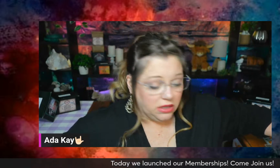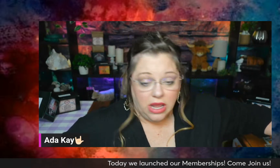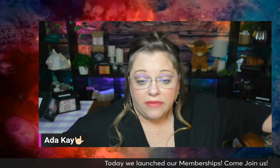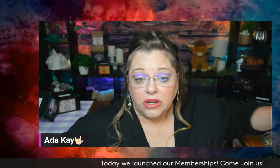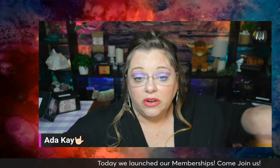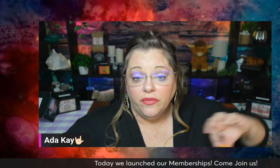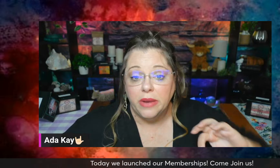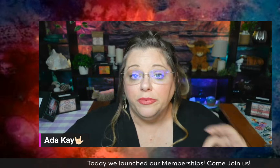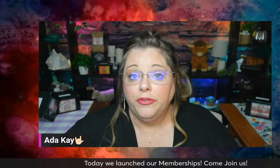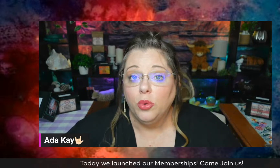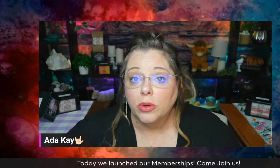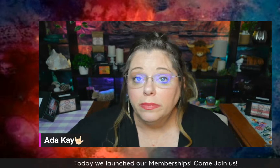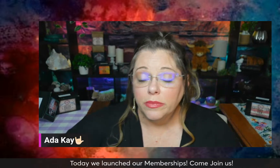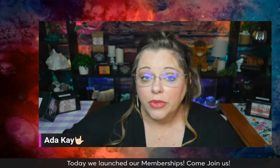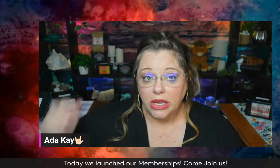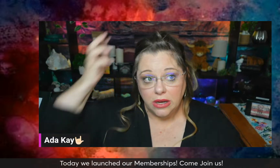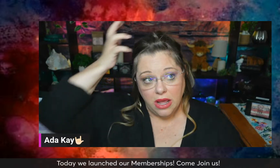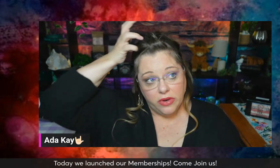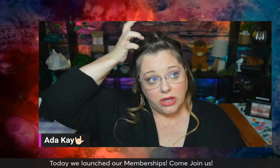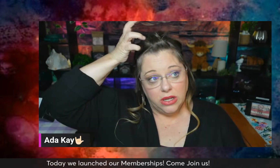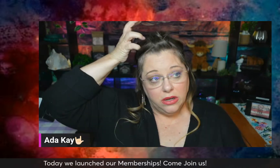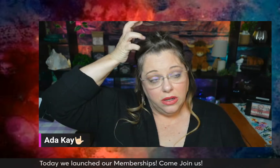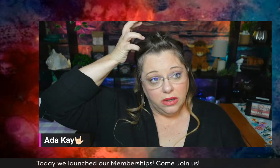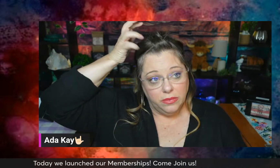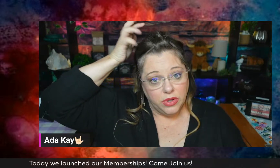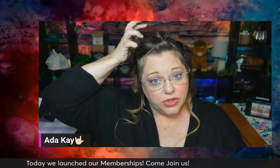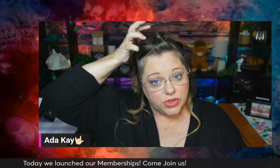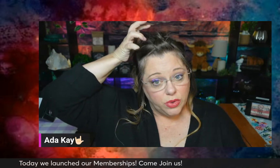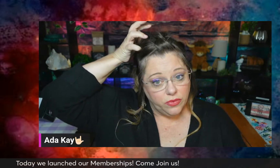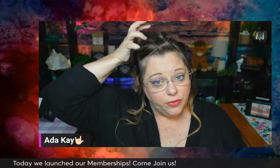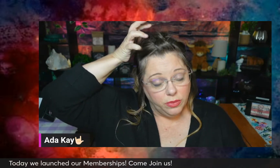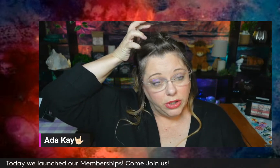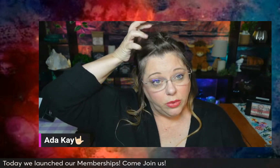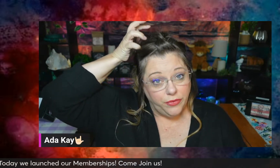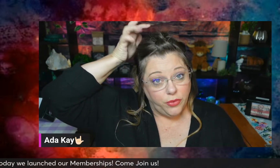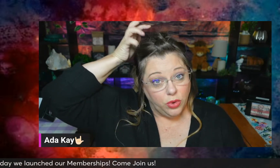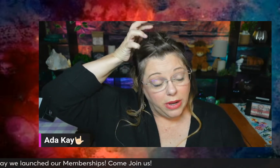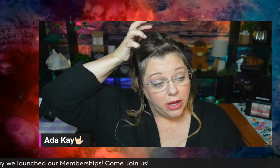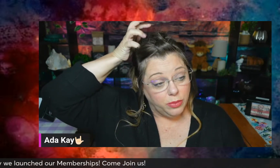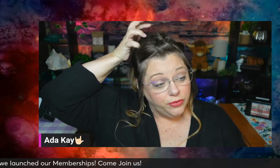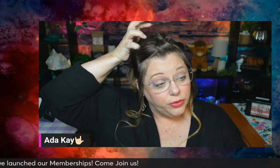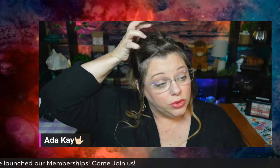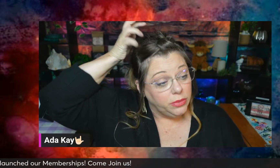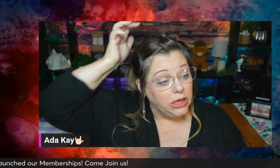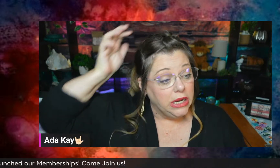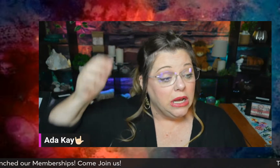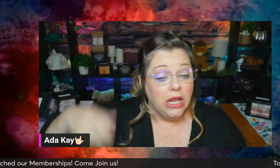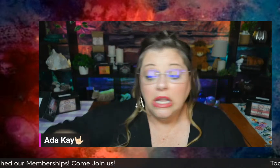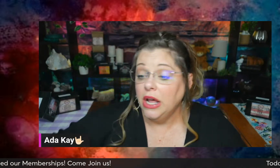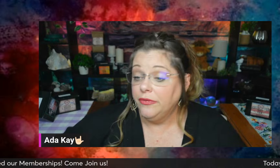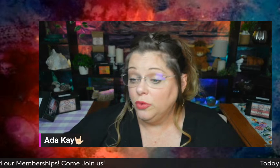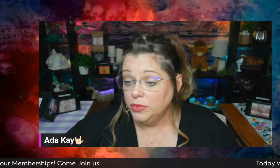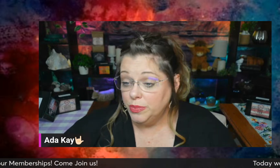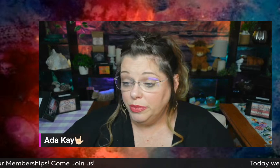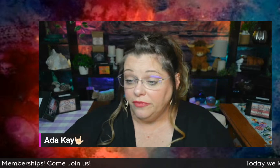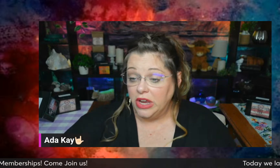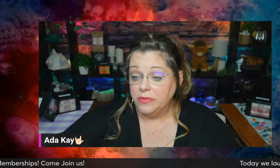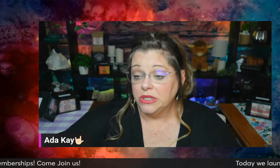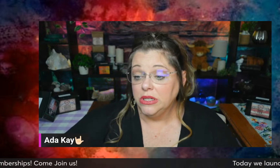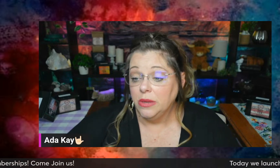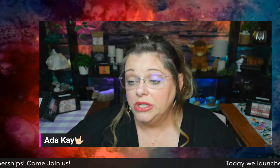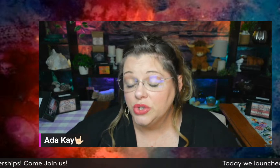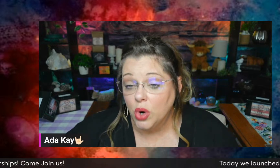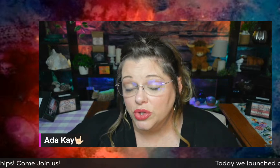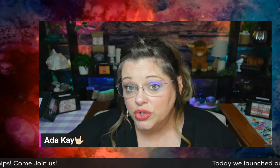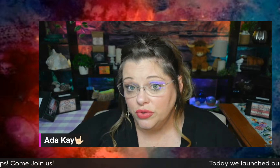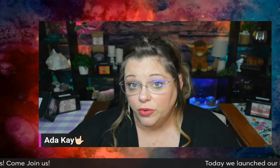they can have it in a vape form. They can have it in a smoke form, liquid form, edible form, a lot of forms. But vapes